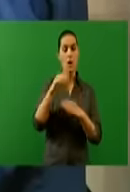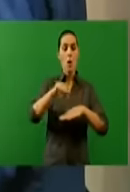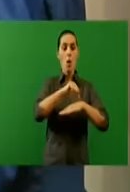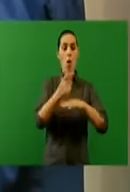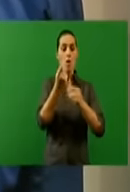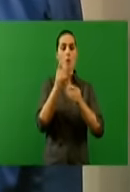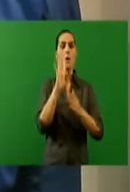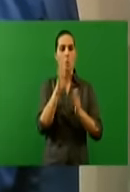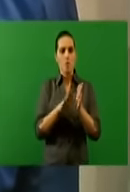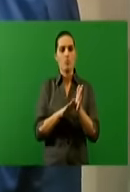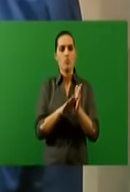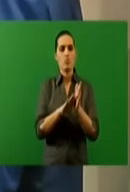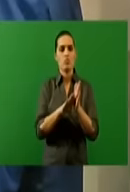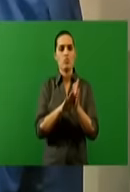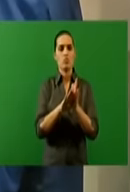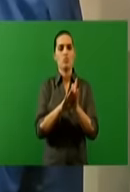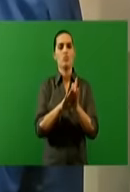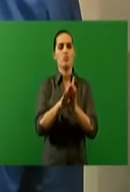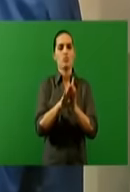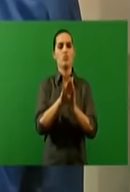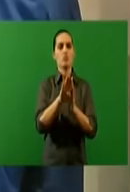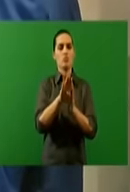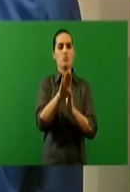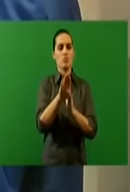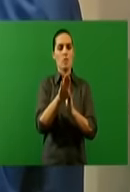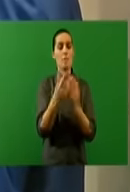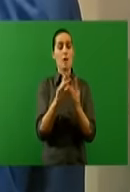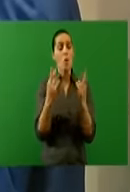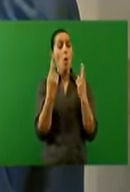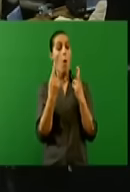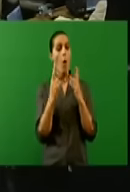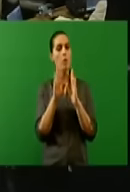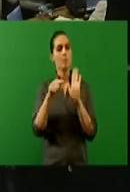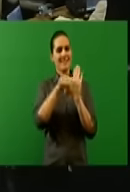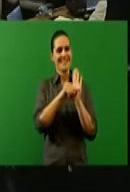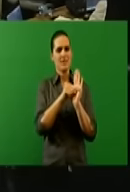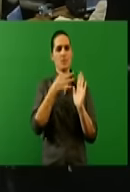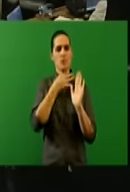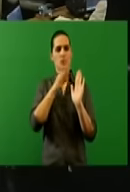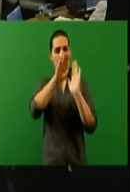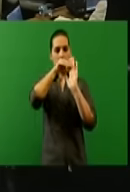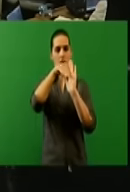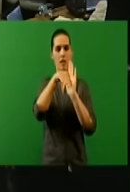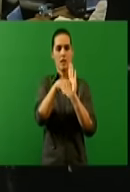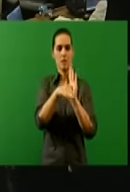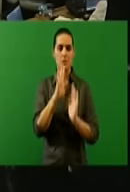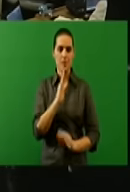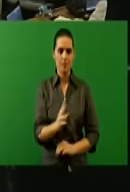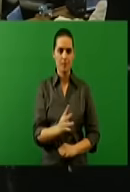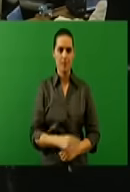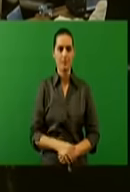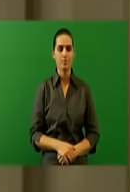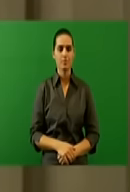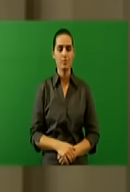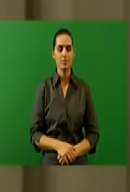the forecast period, but there may be a degree of downside risk in the short term, with some upside risk in the